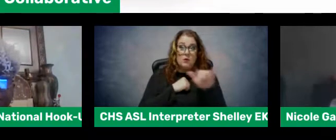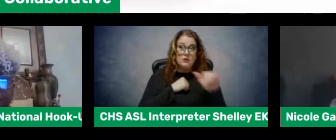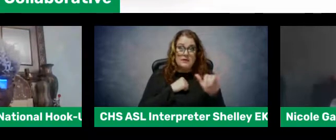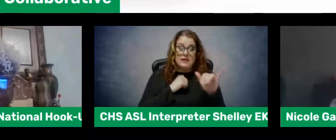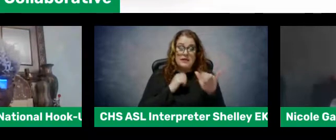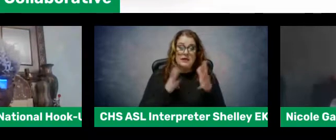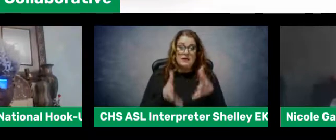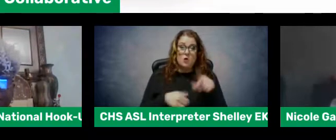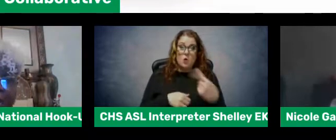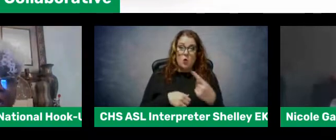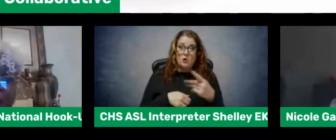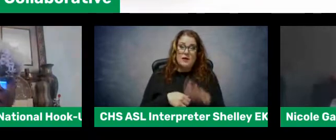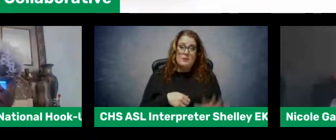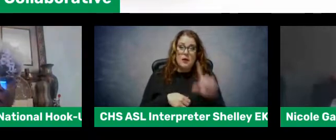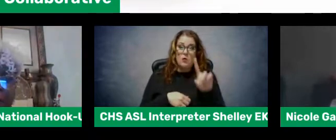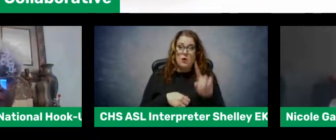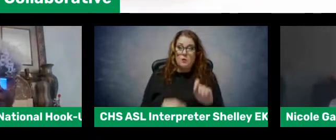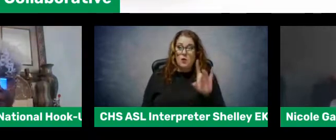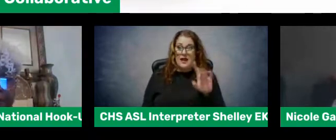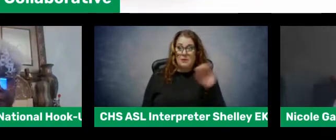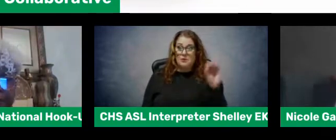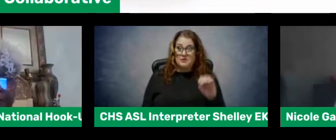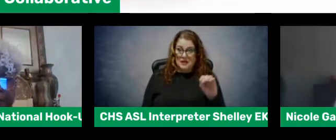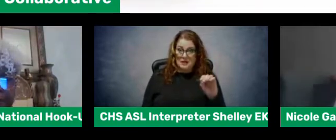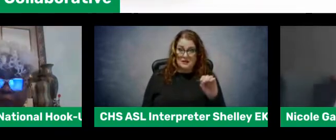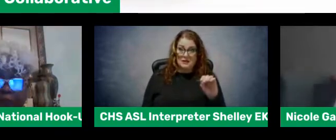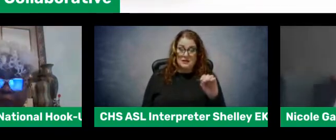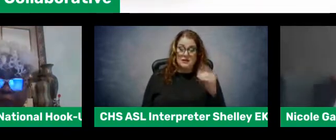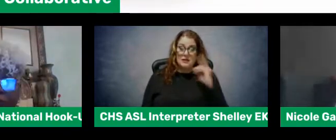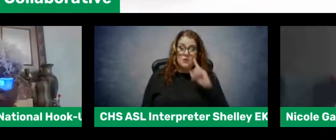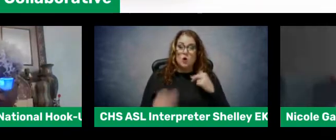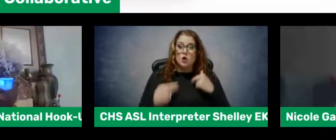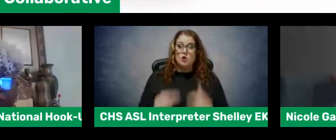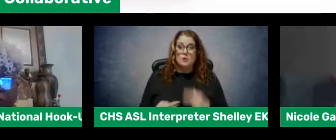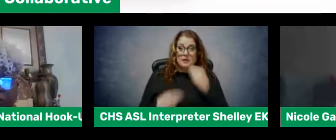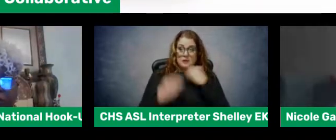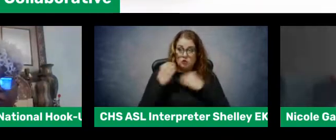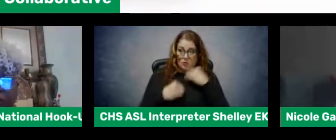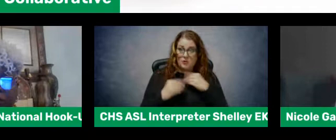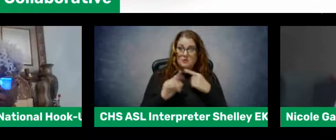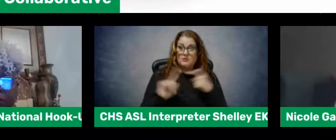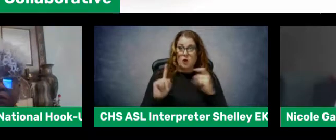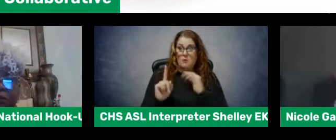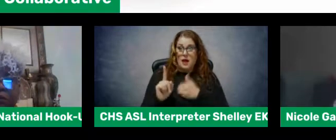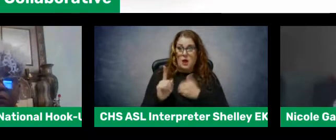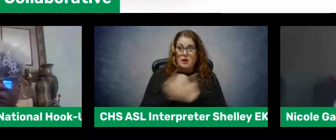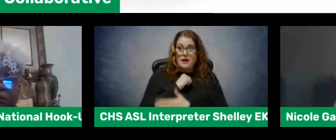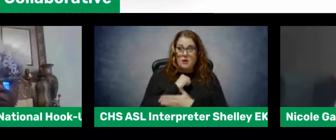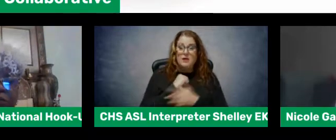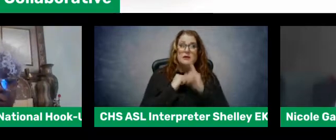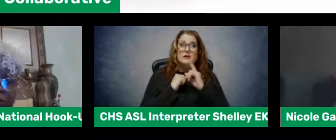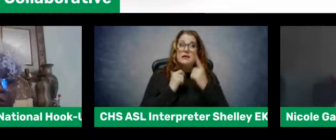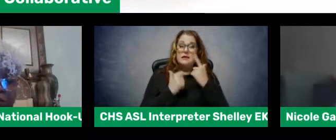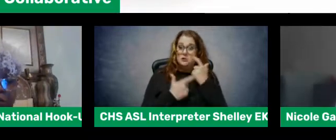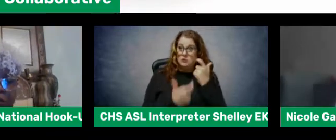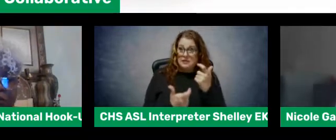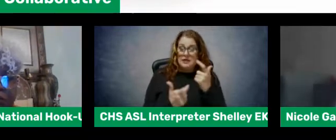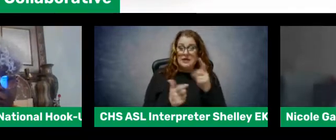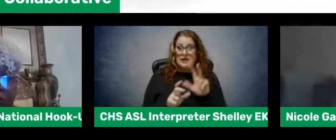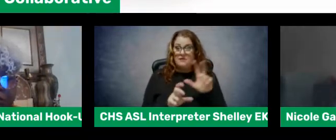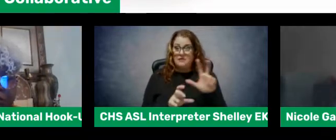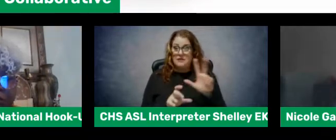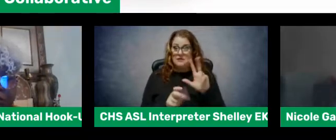leaving only about 1.8% for human consumables that can be eaten. So there's definitely an interest in investing